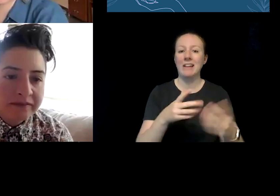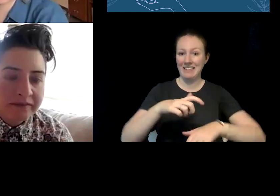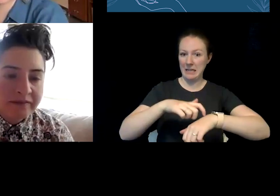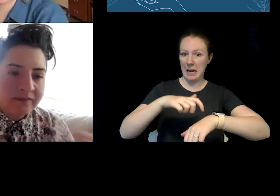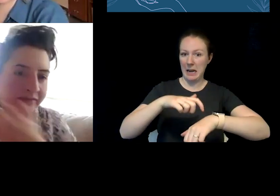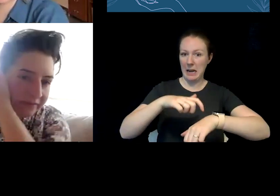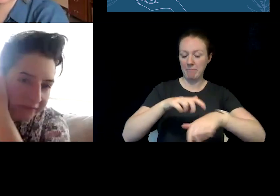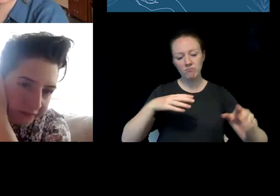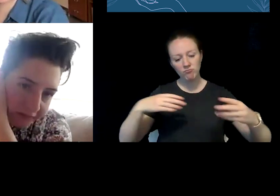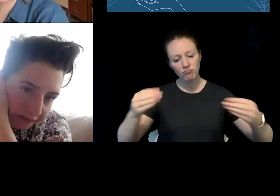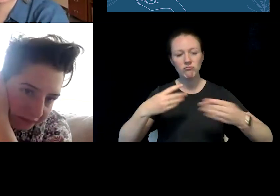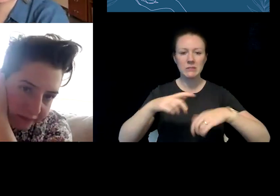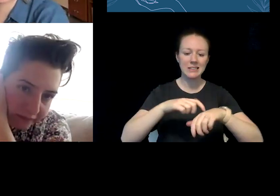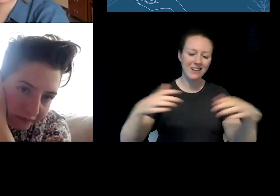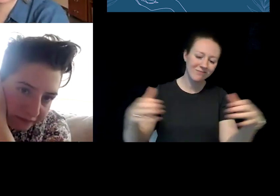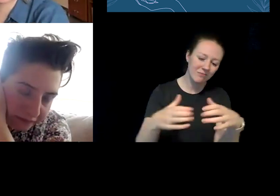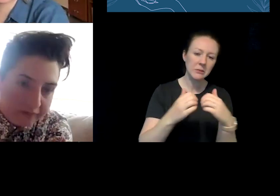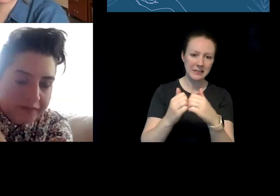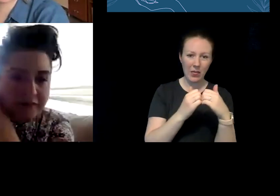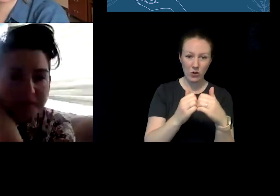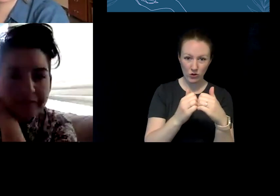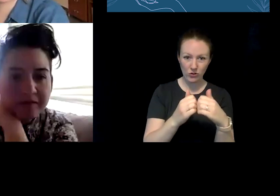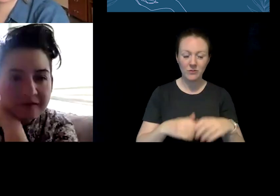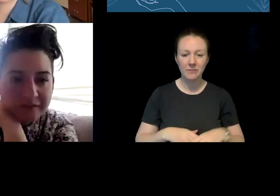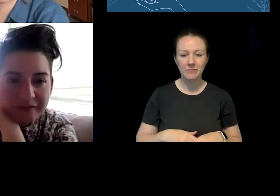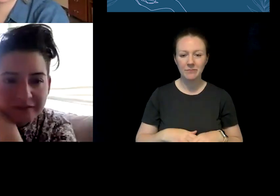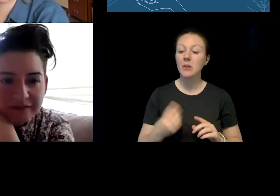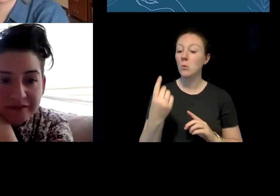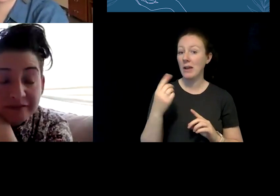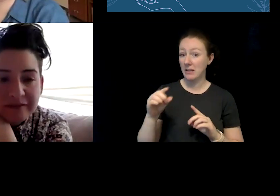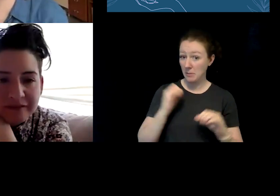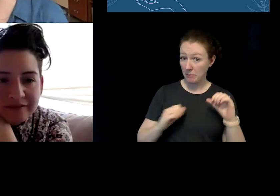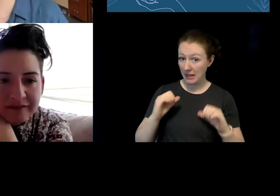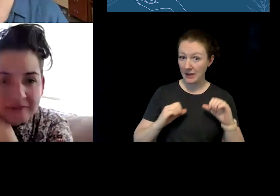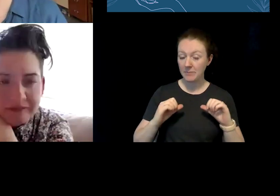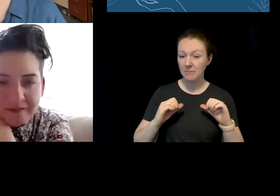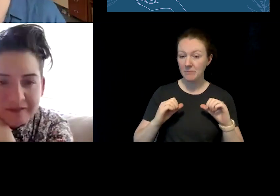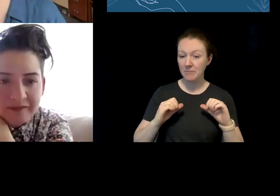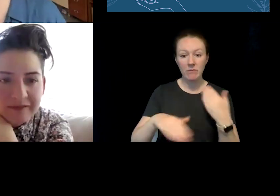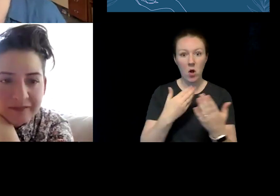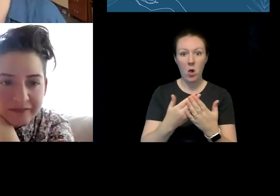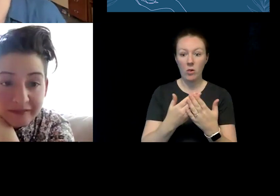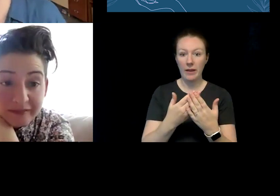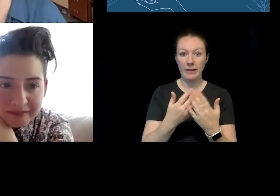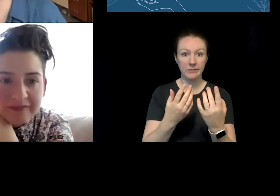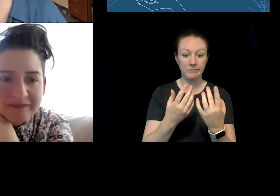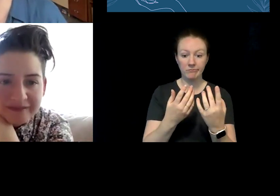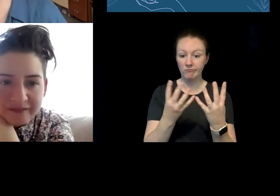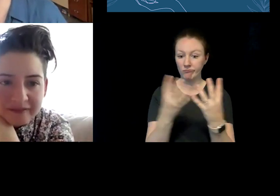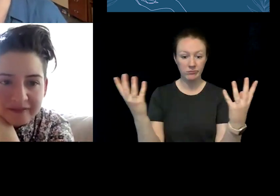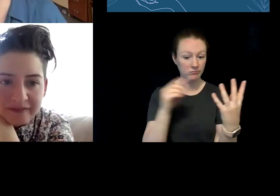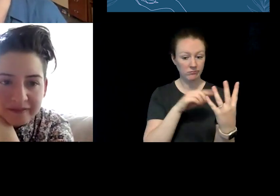There was one piece that we were developing that was, the entire cast identified as neurodivergent,